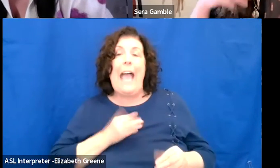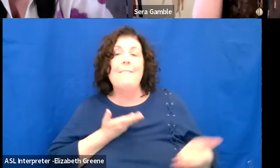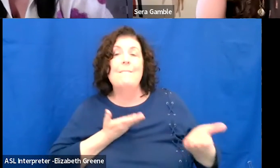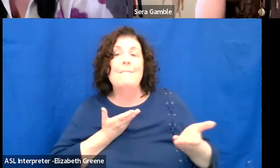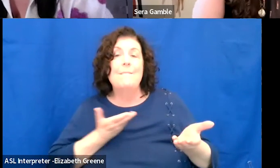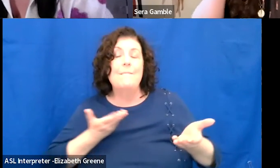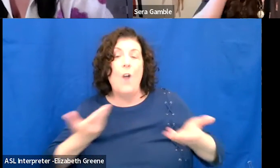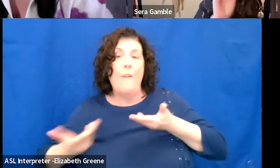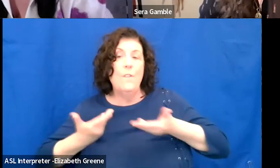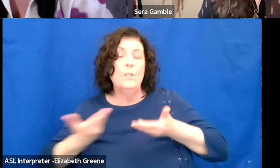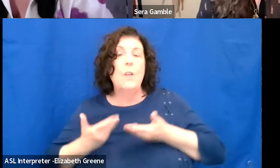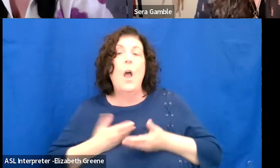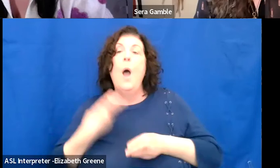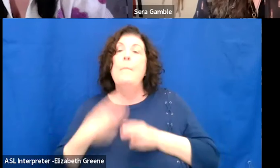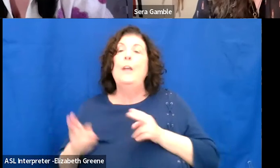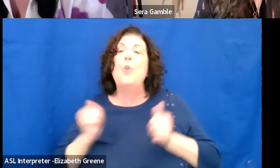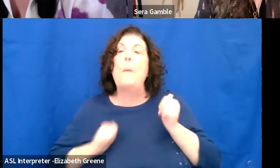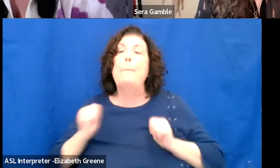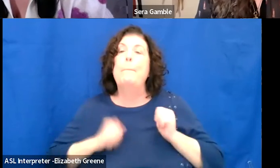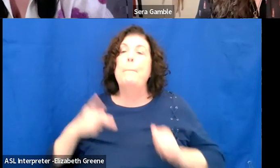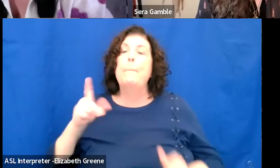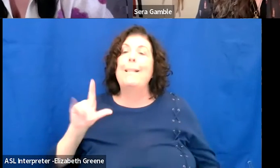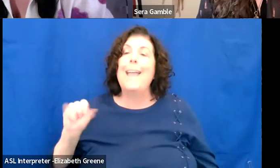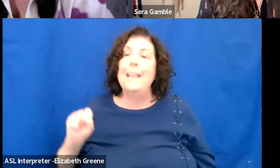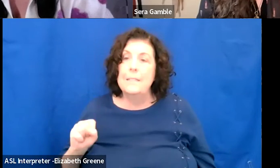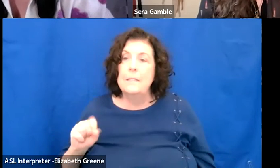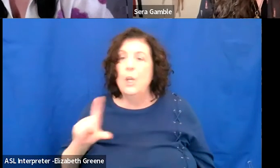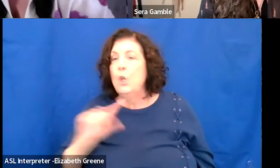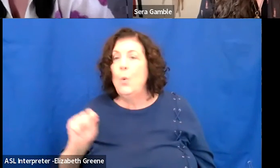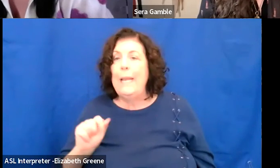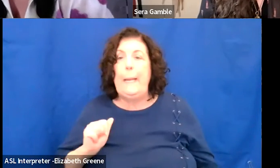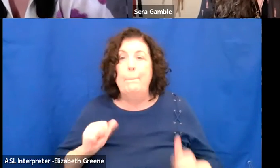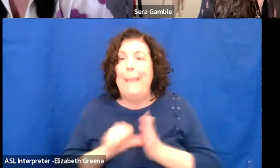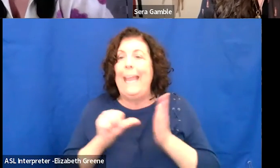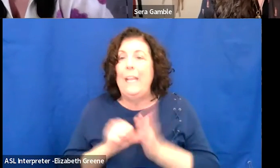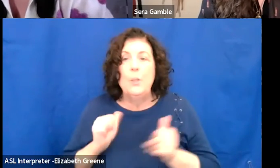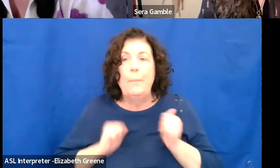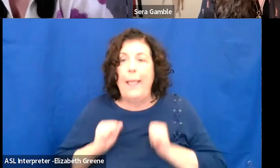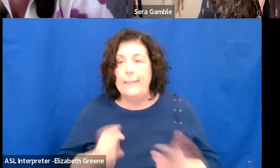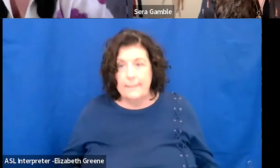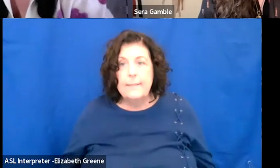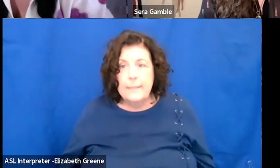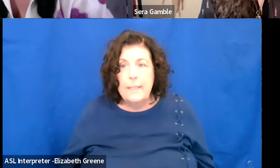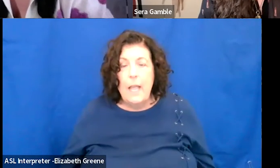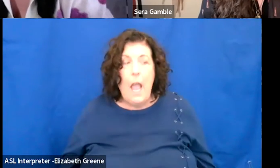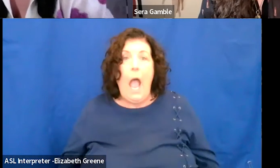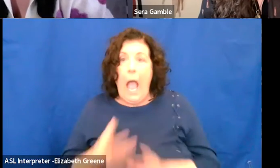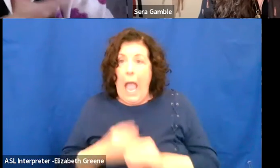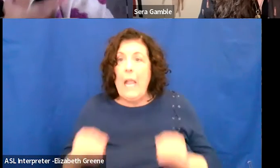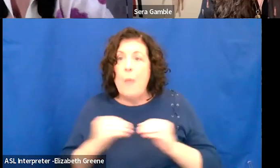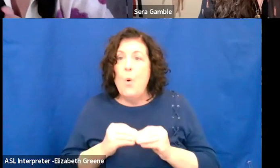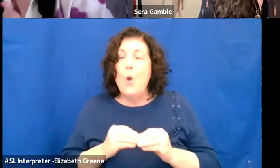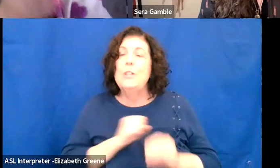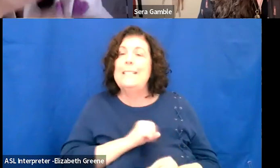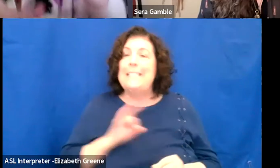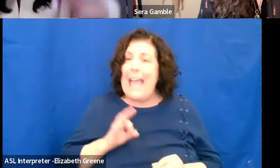act plays that were like 20 pages. And I got staffed more on my plays than I had specs. I had a new spec I would add